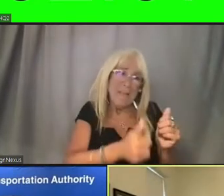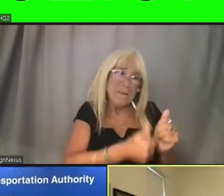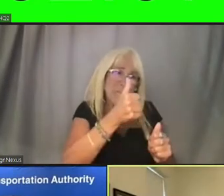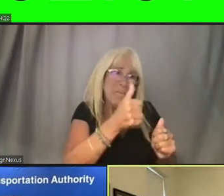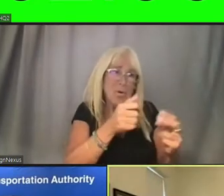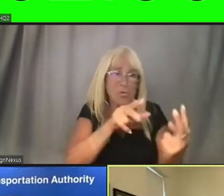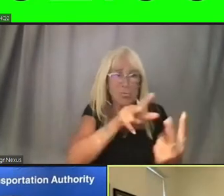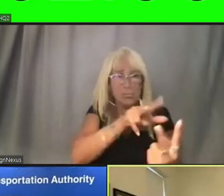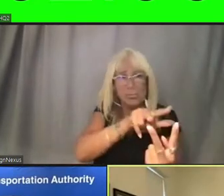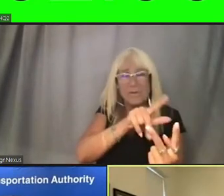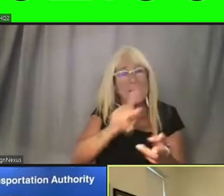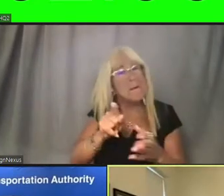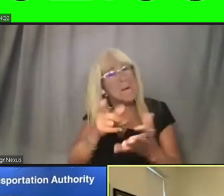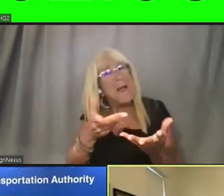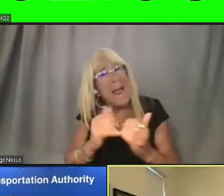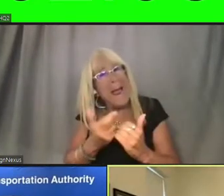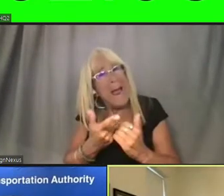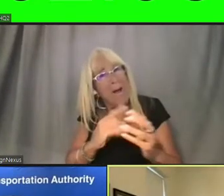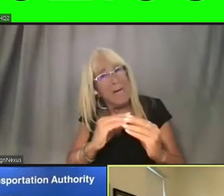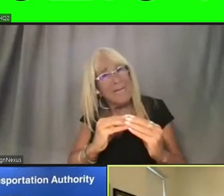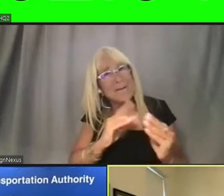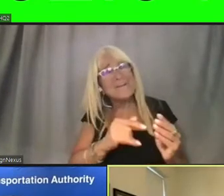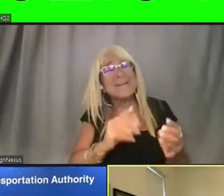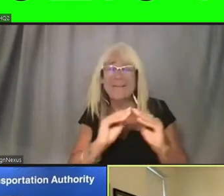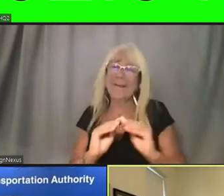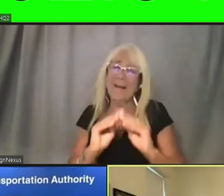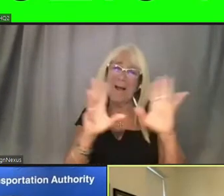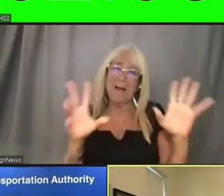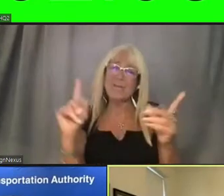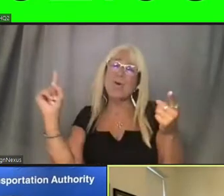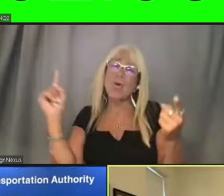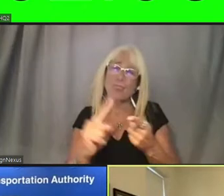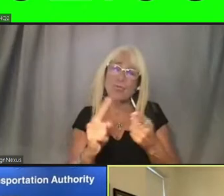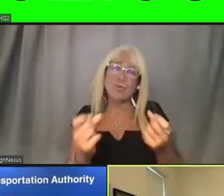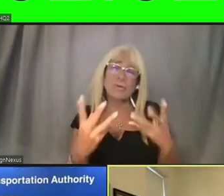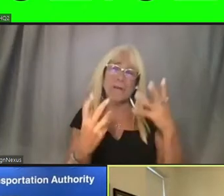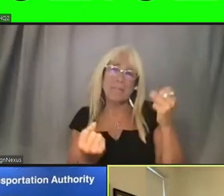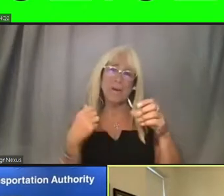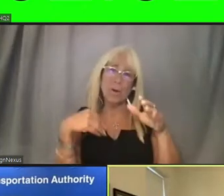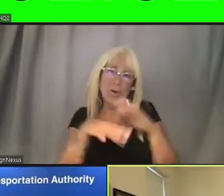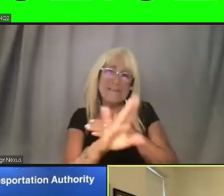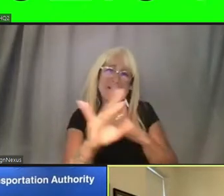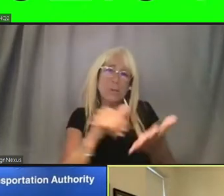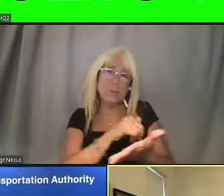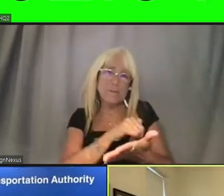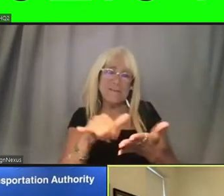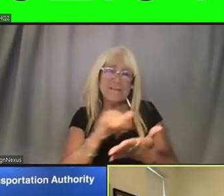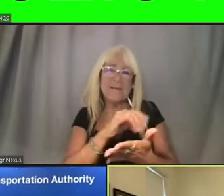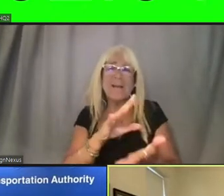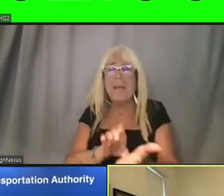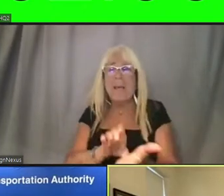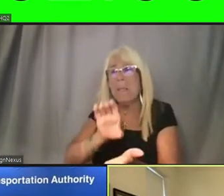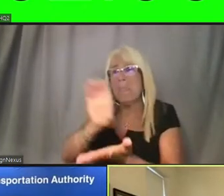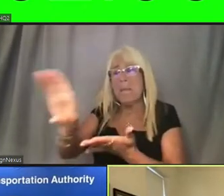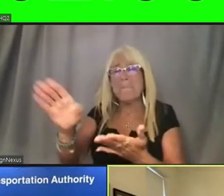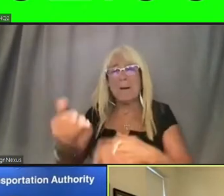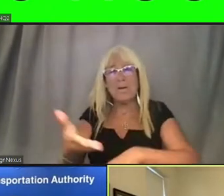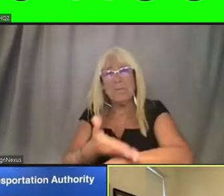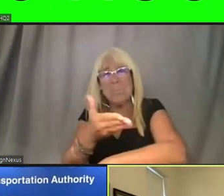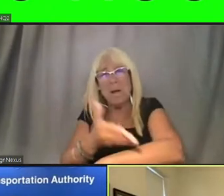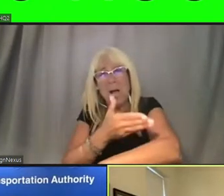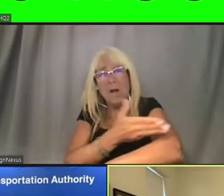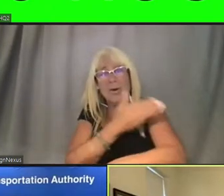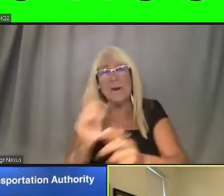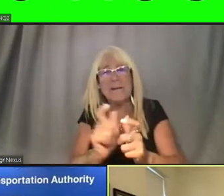these emissions is clear we need to reduce the number of vehicles entering the city and provide the much needed funding to modernize expand